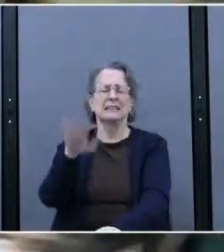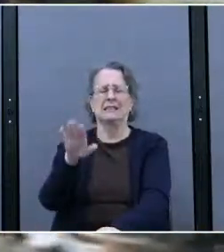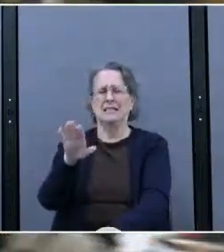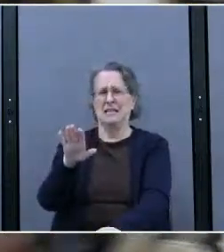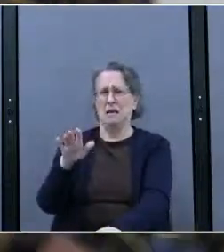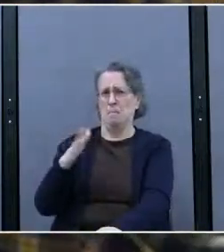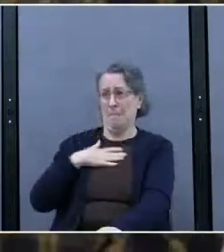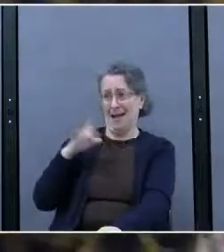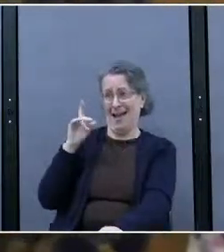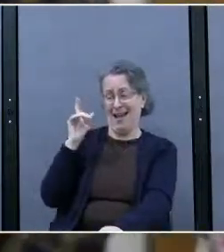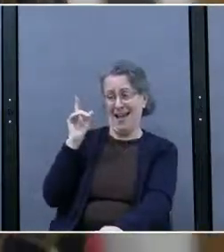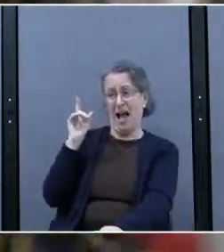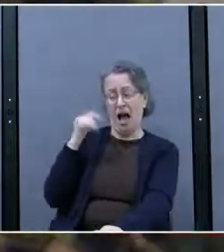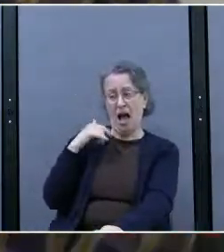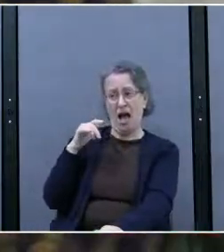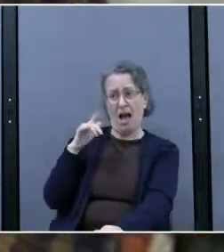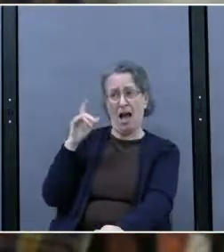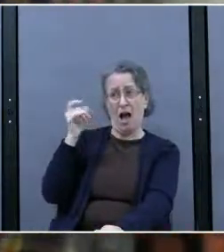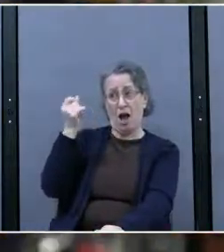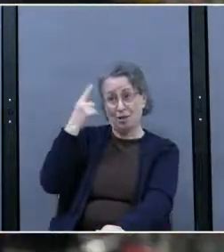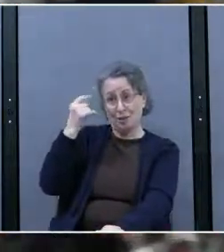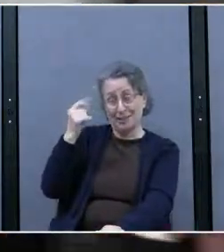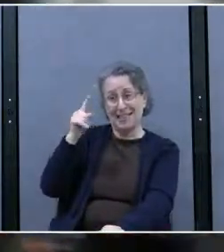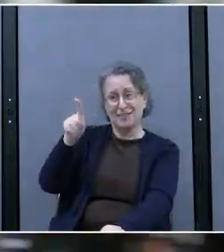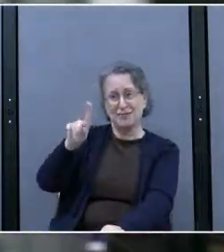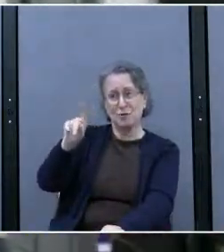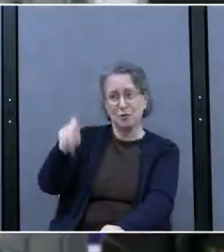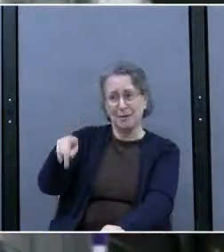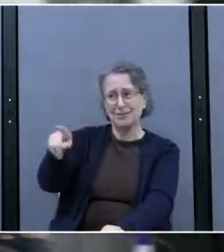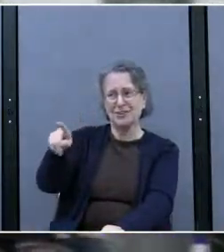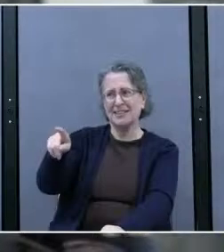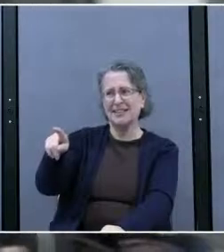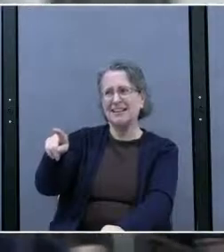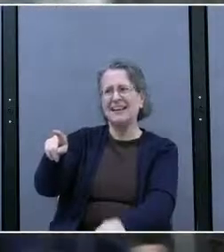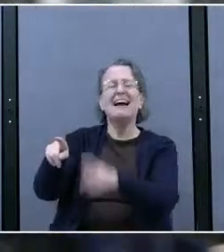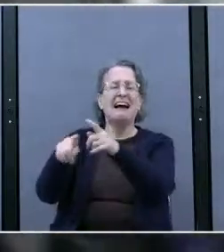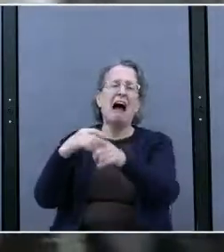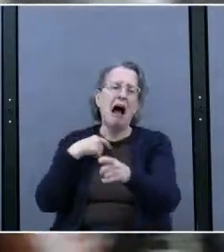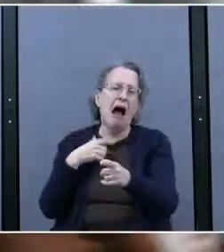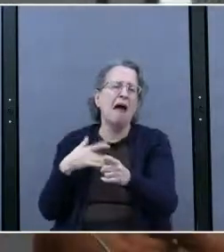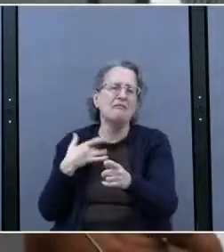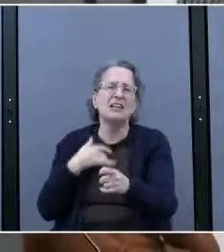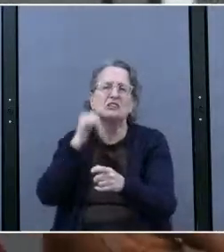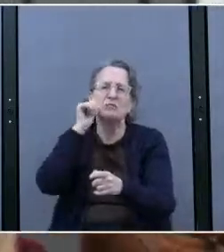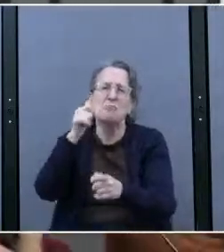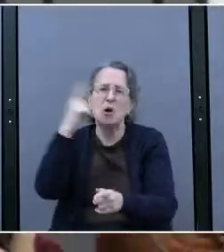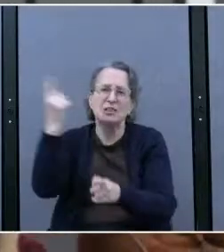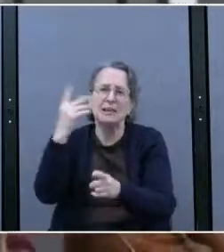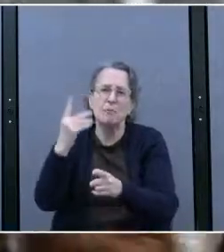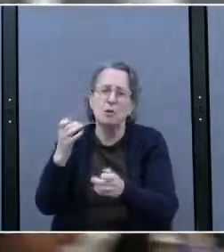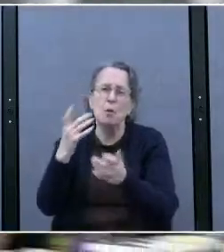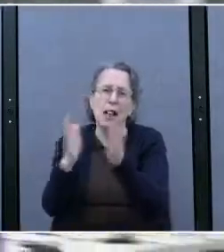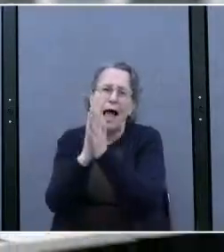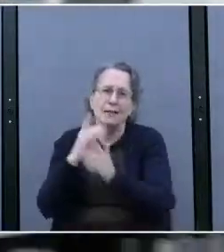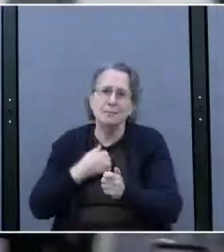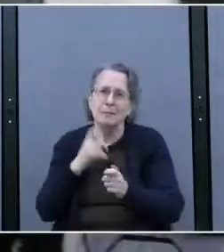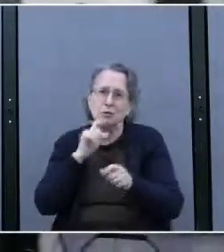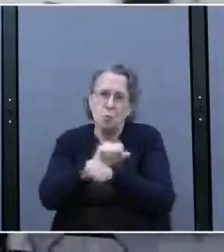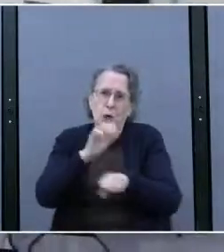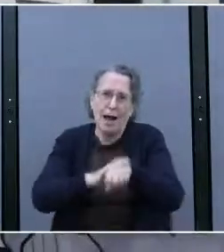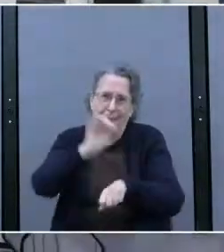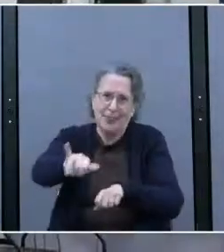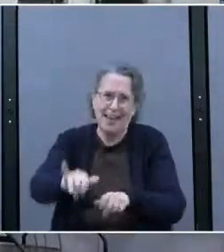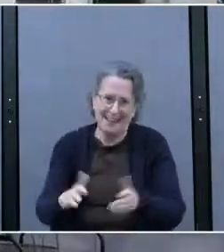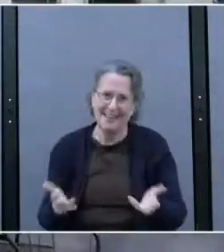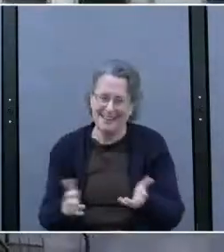the question, and I suspect tomorrow that question's going to get handed to me. And I got to be perfectly